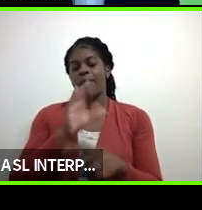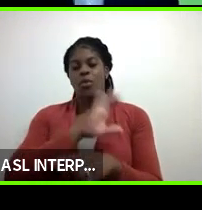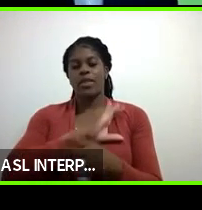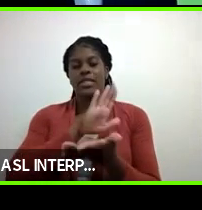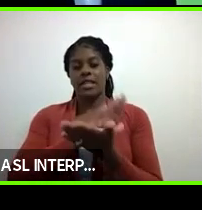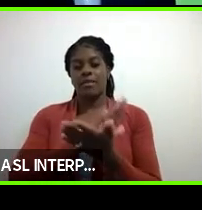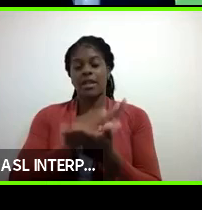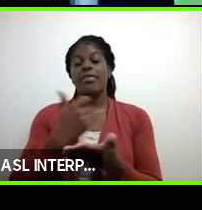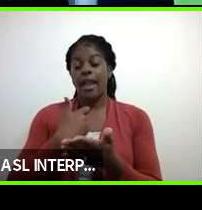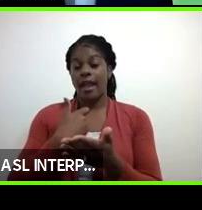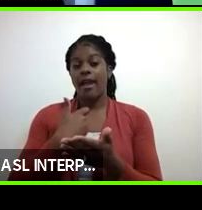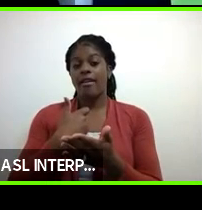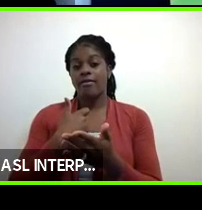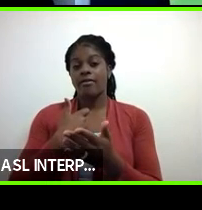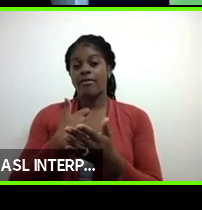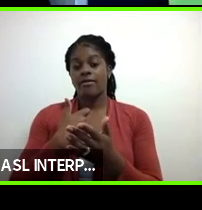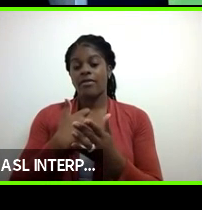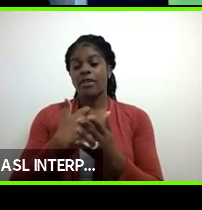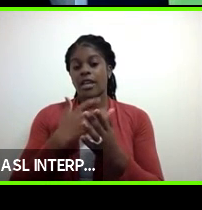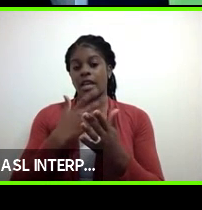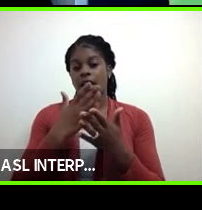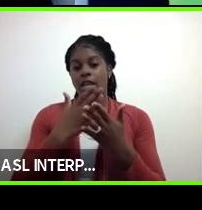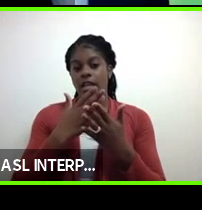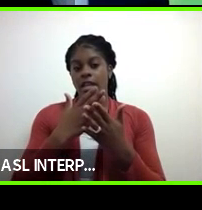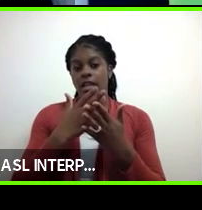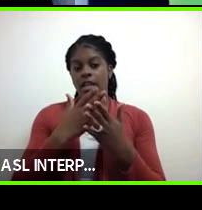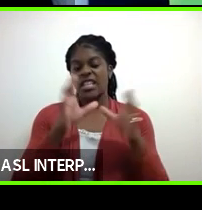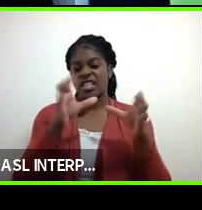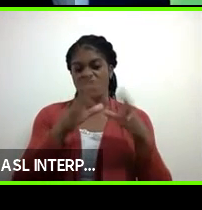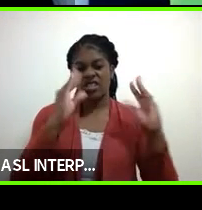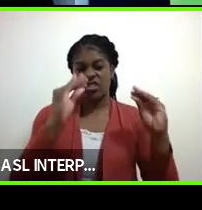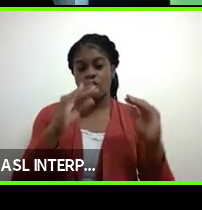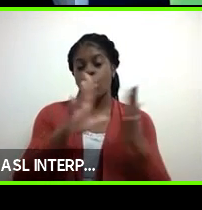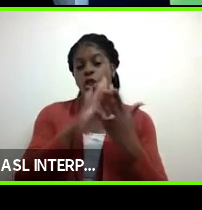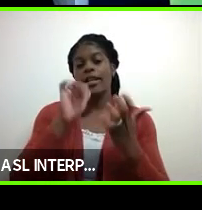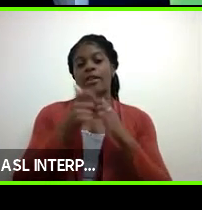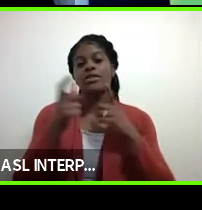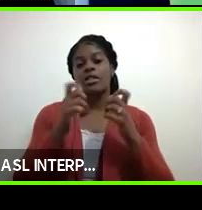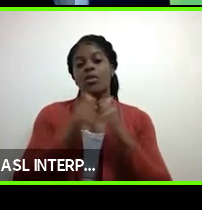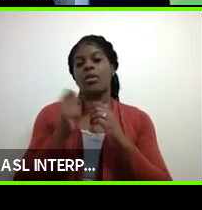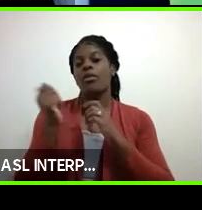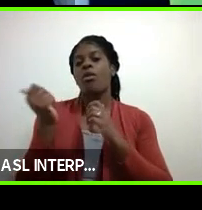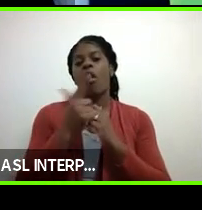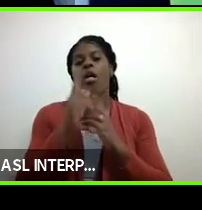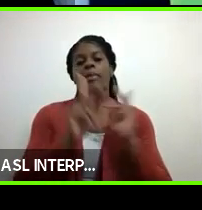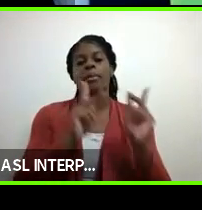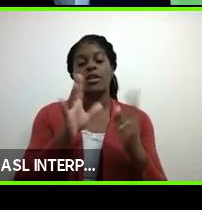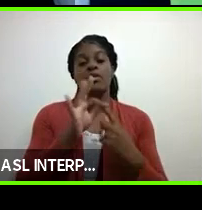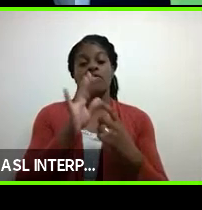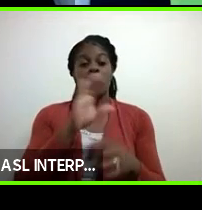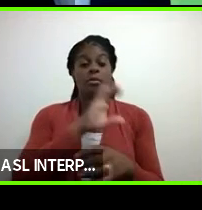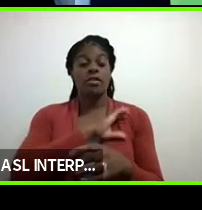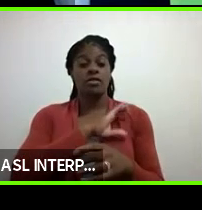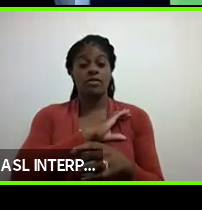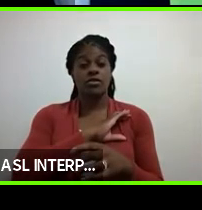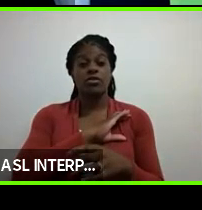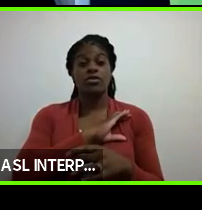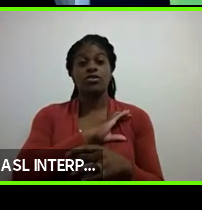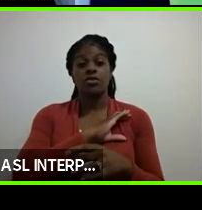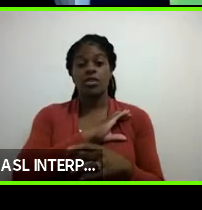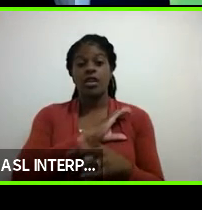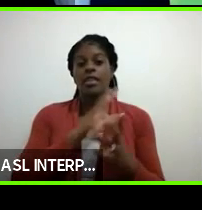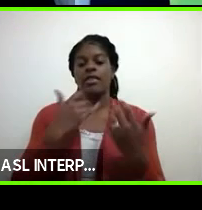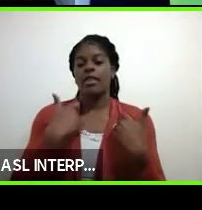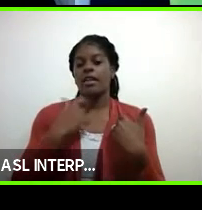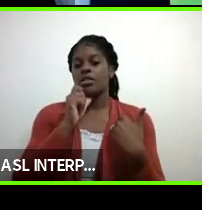have a section basically called dealing with people. We learn how to deal with all people, especially for police officers, new officers that have